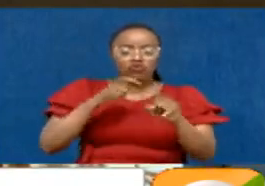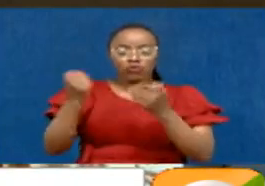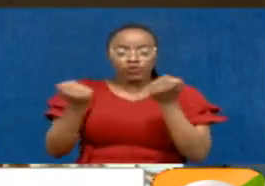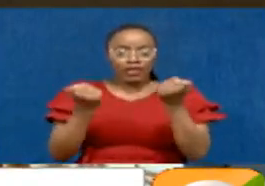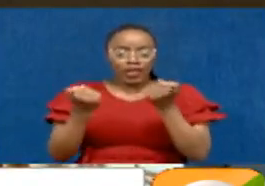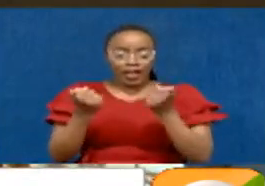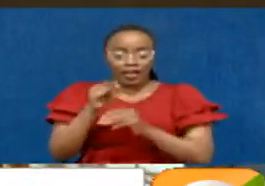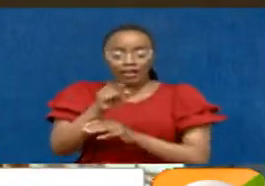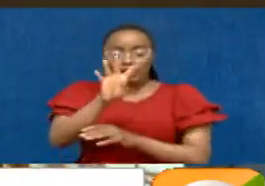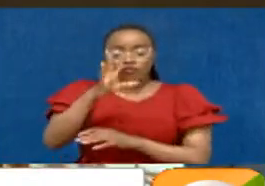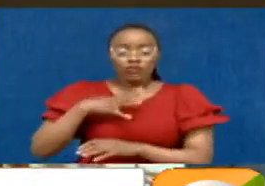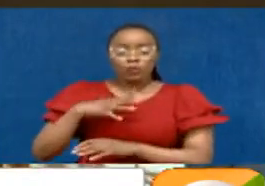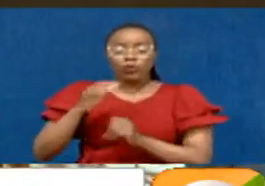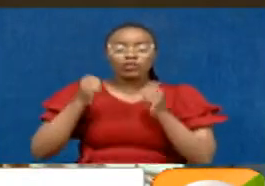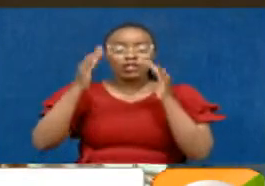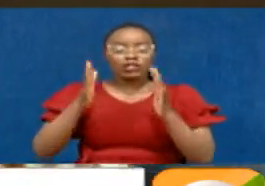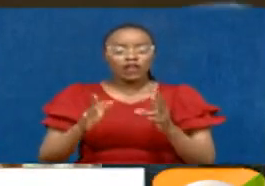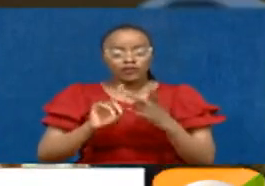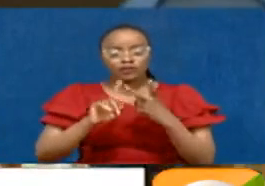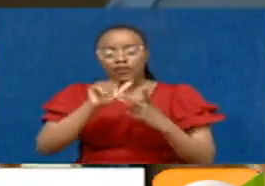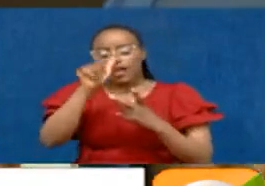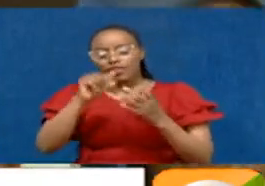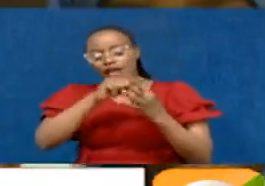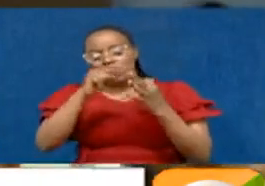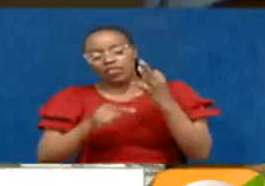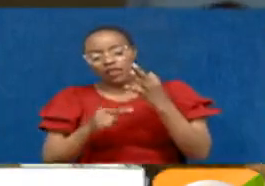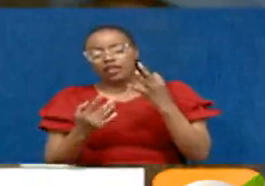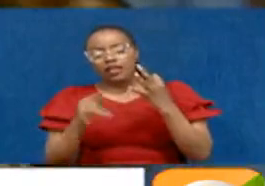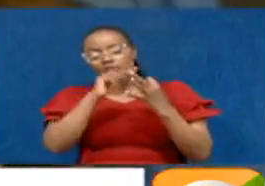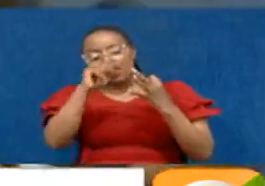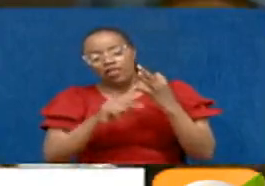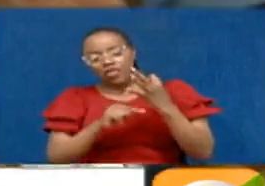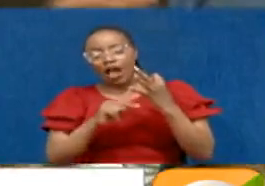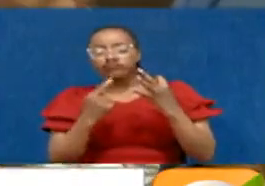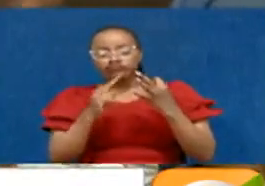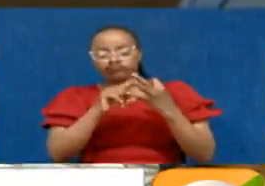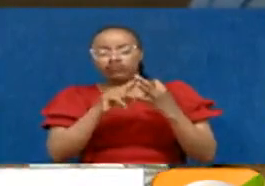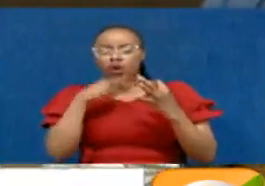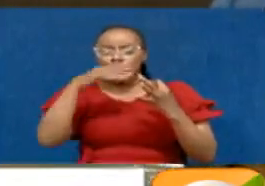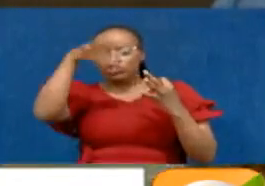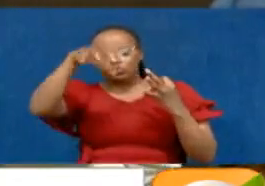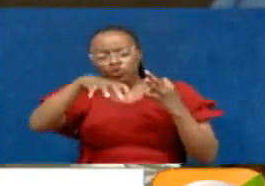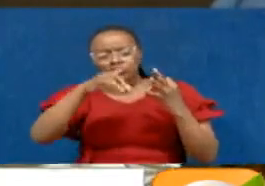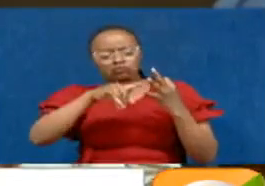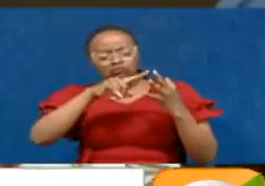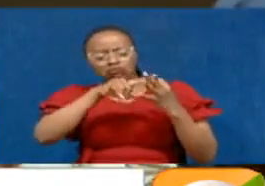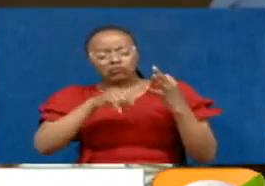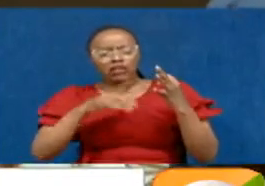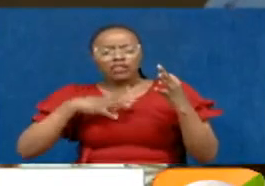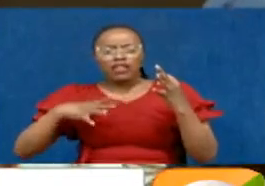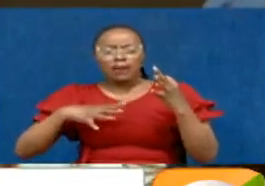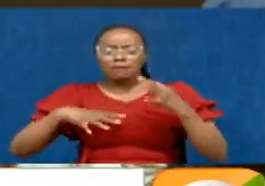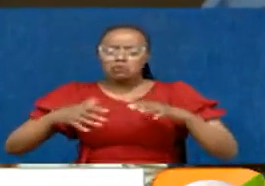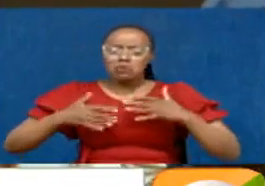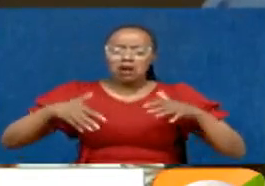inne, wakasema moja alikuwa driver, na wengine watatu. Watatu moja ndio kidogo mfupi, lakini watu watatu walikuwa